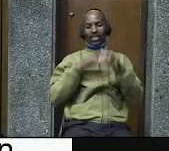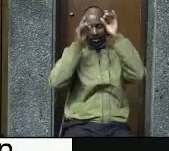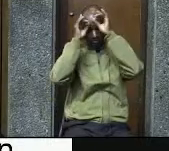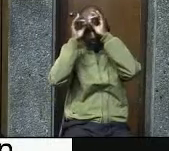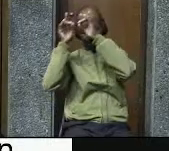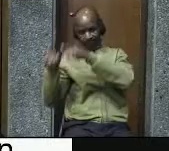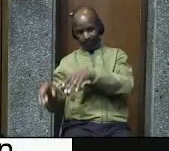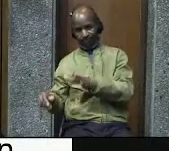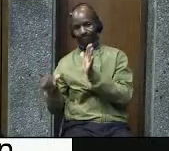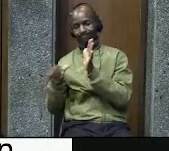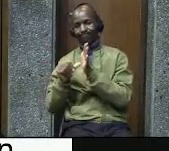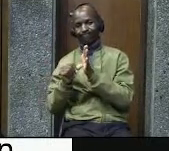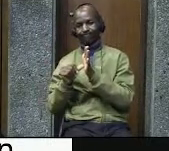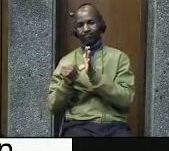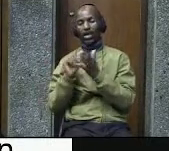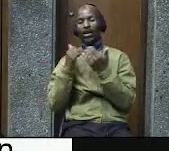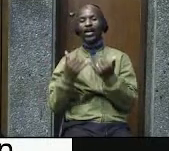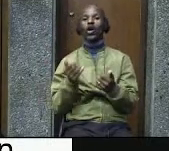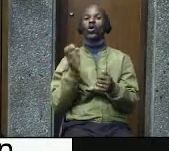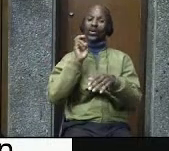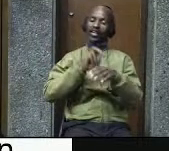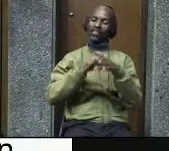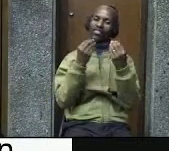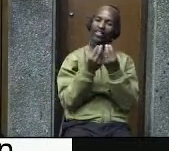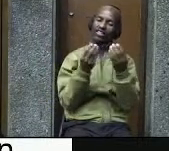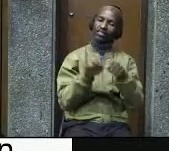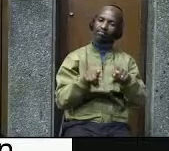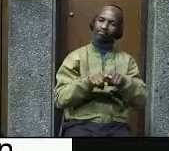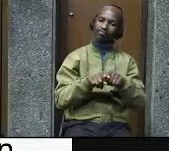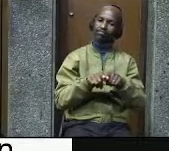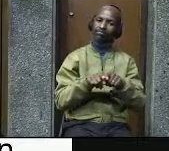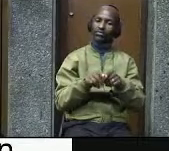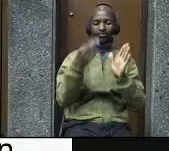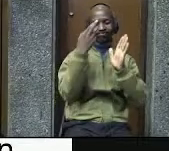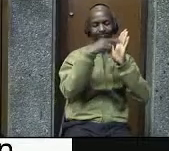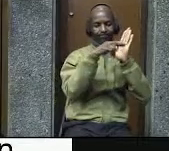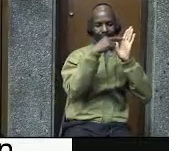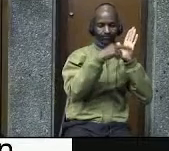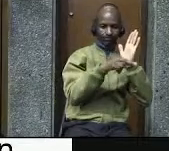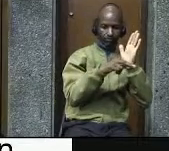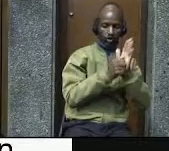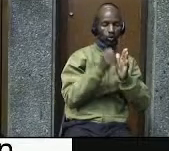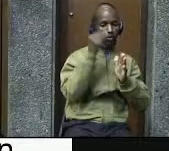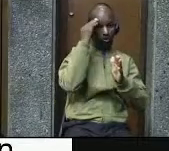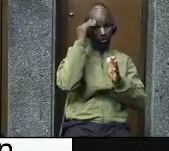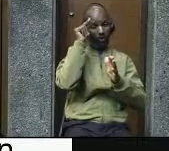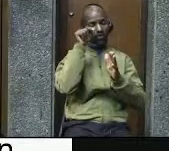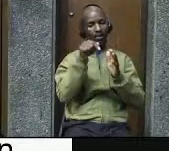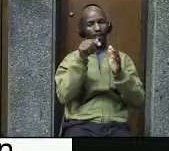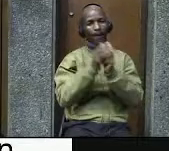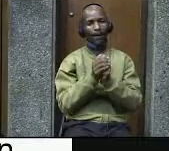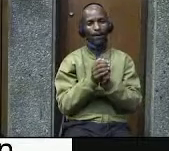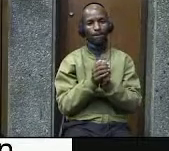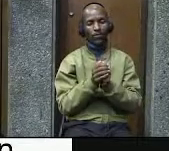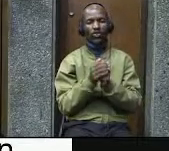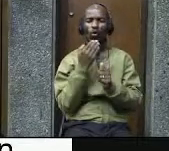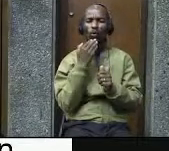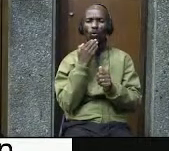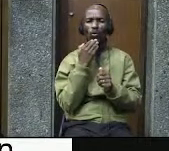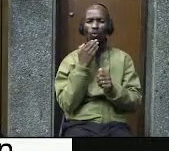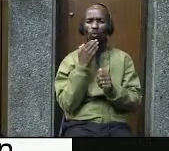information. So you need things like an expropriation register to know, who